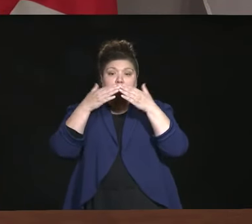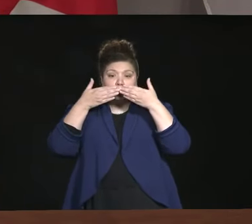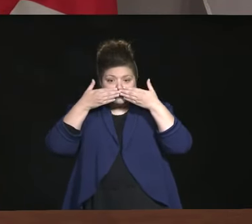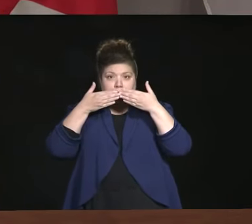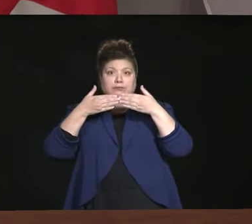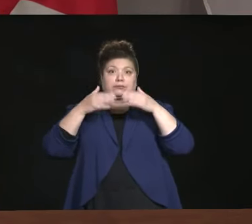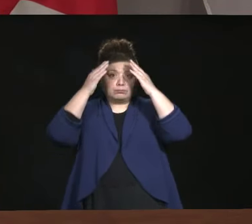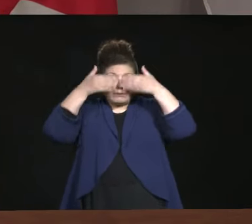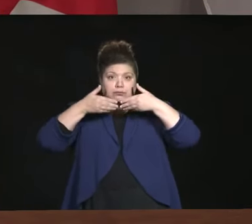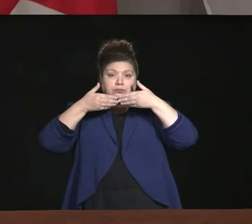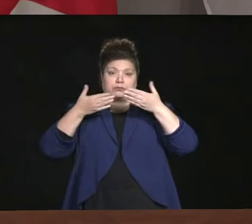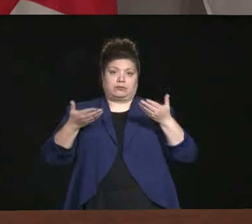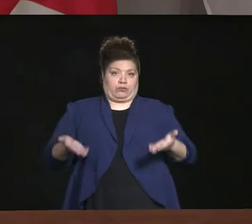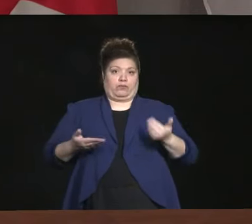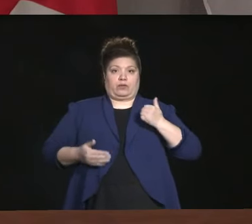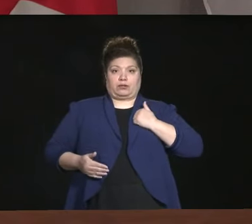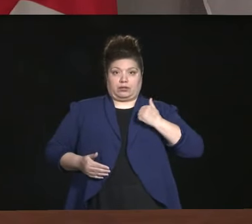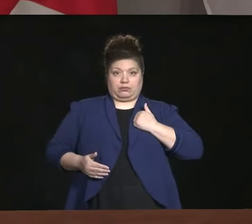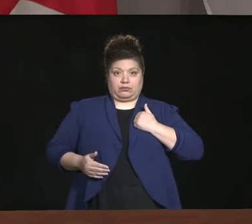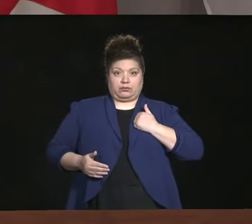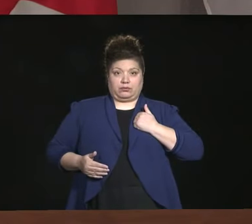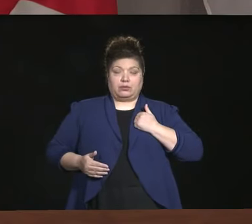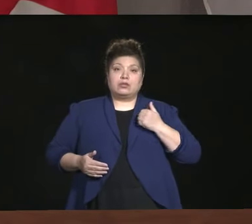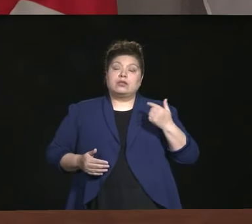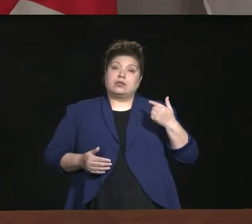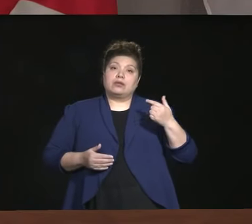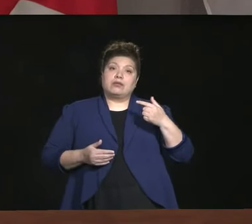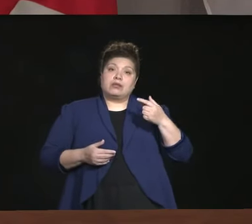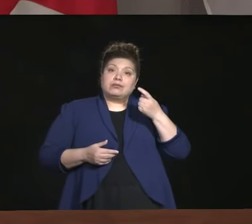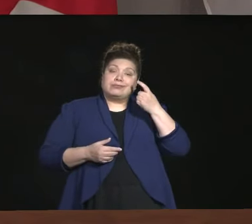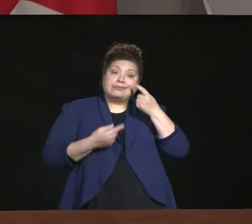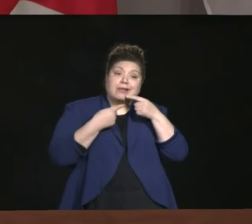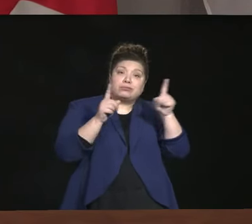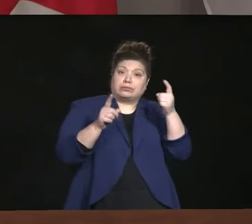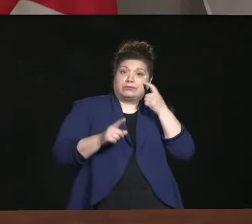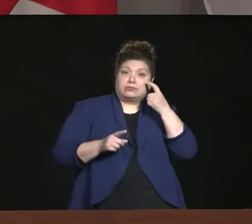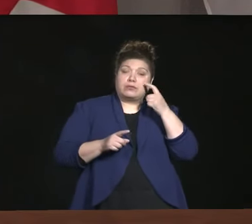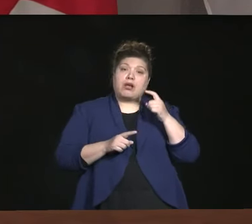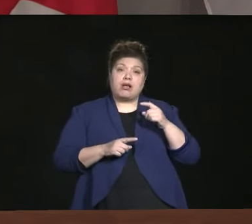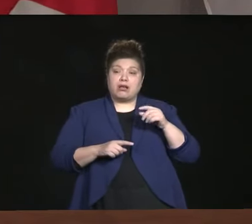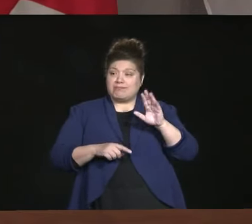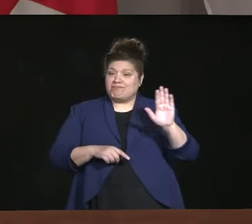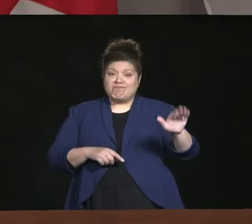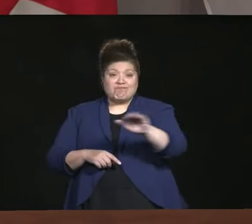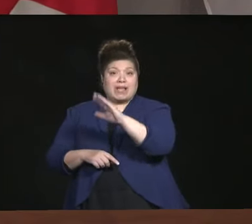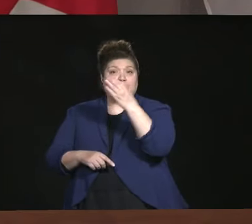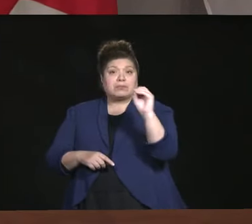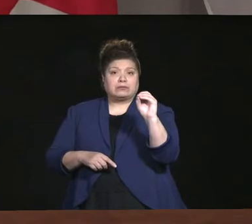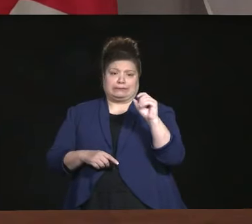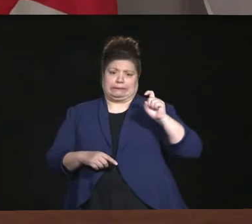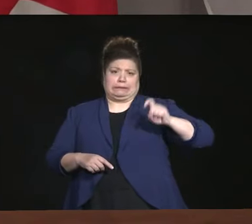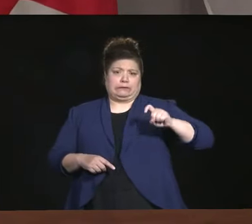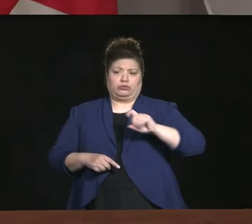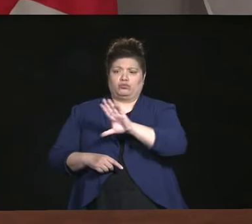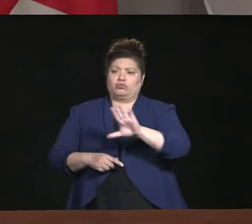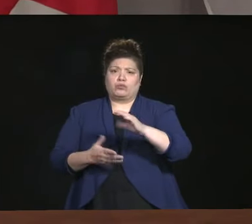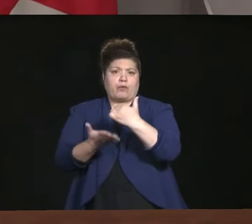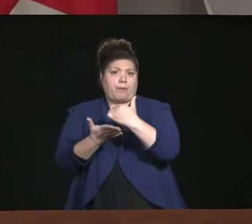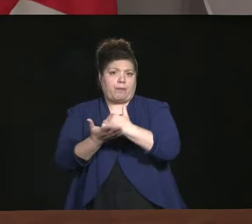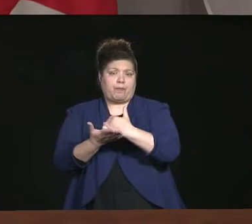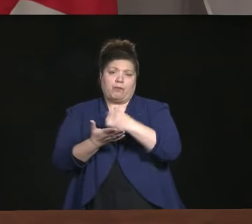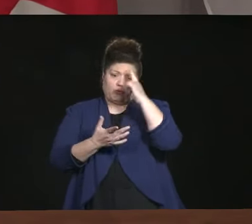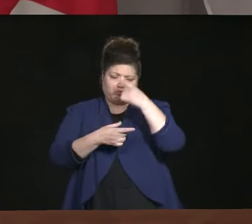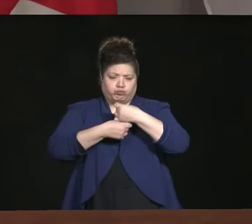announcement included a call to action, asking companies to step up in this fight against COVID-19.